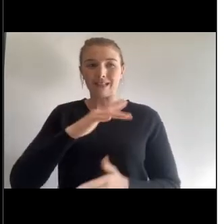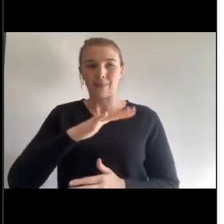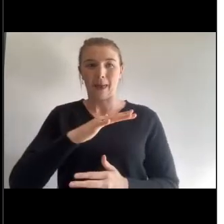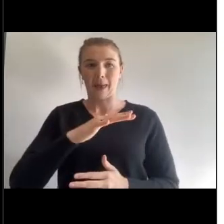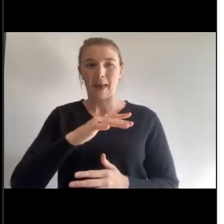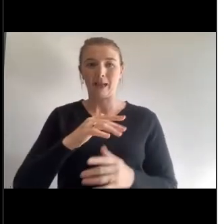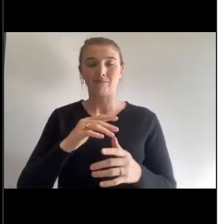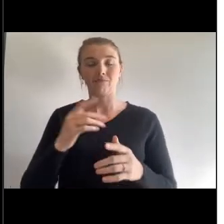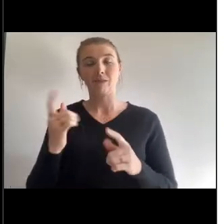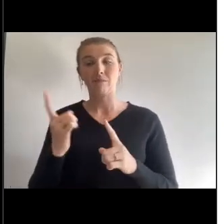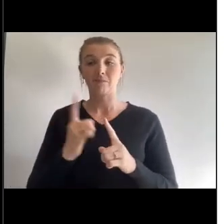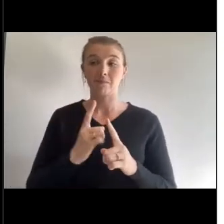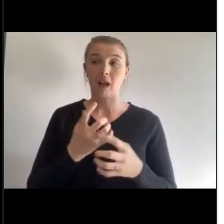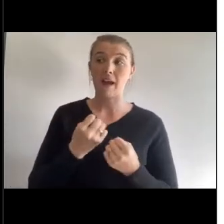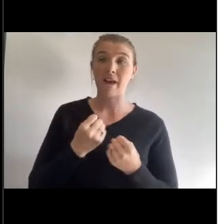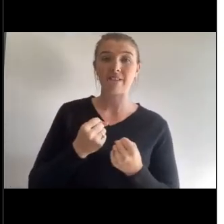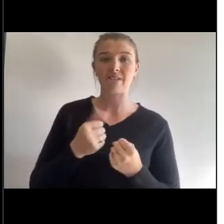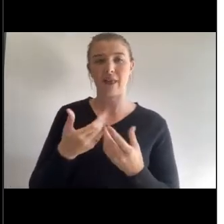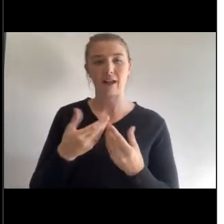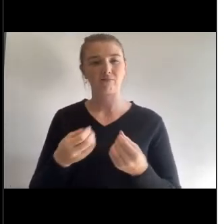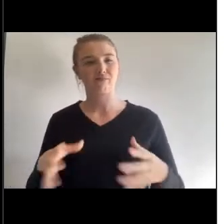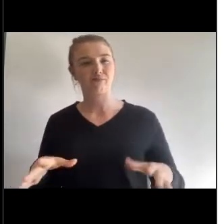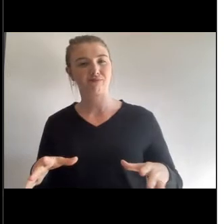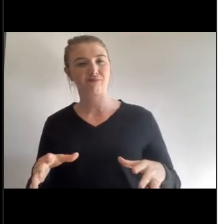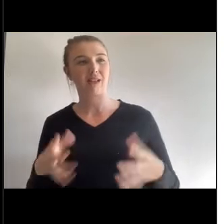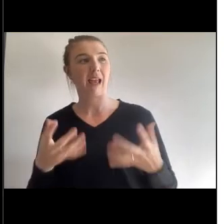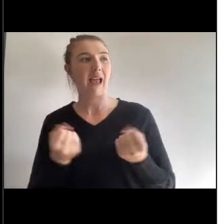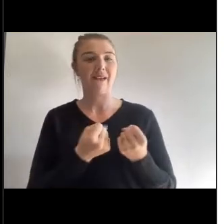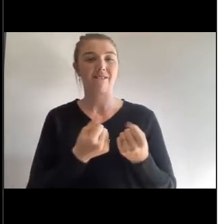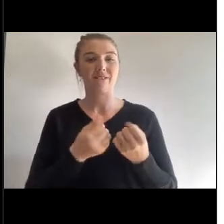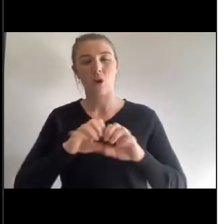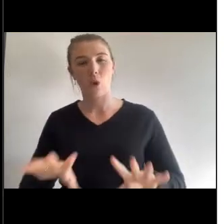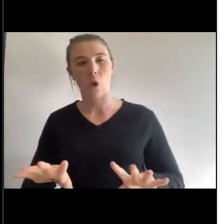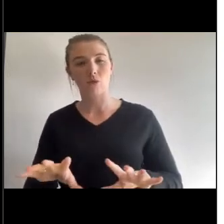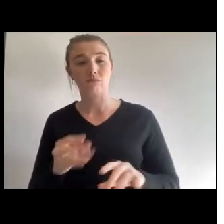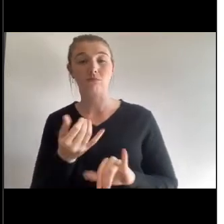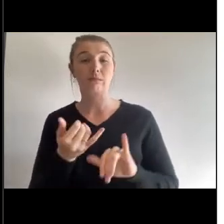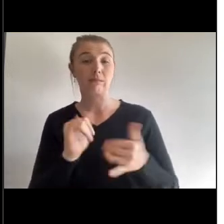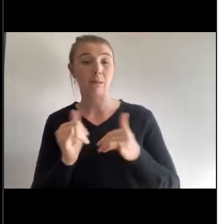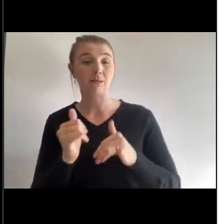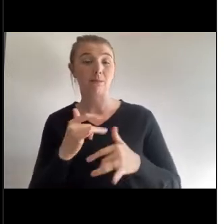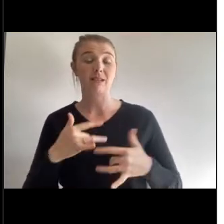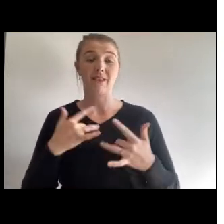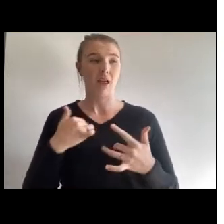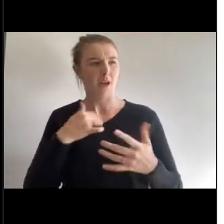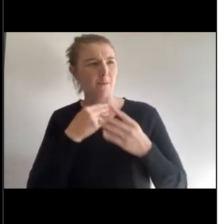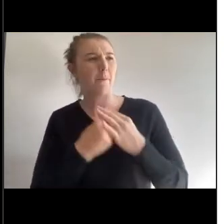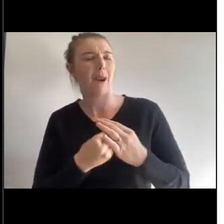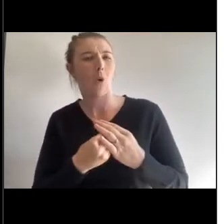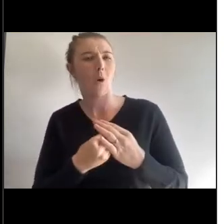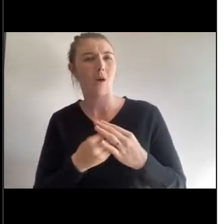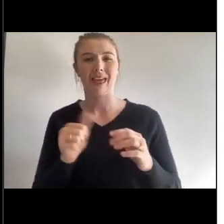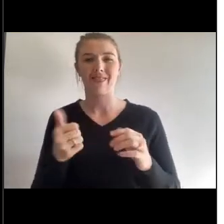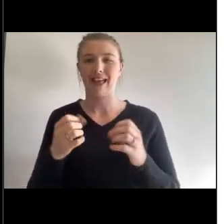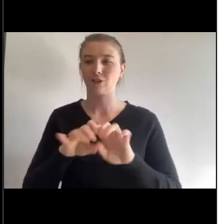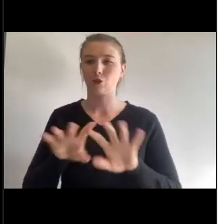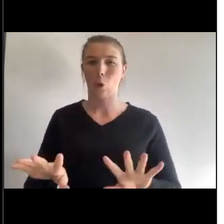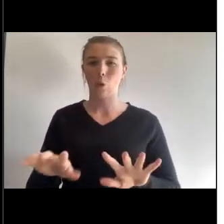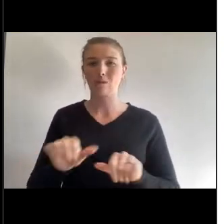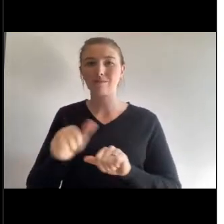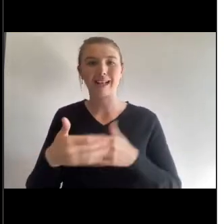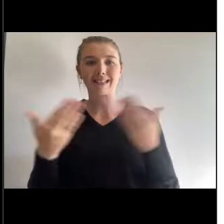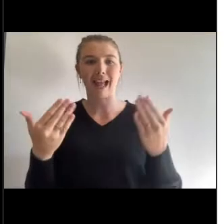not something that's a fixed state. I can feel like I belong one moment or one day, and then the next day or the next moment,